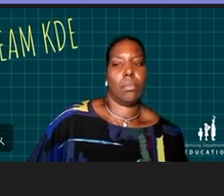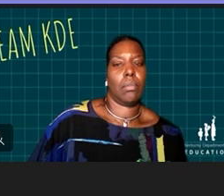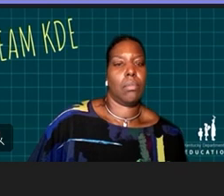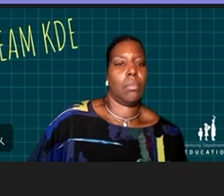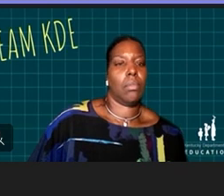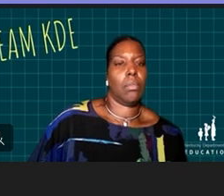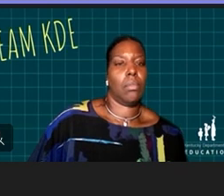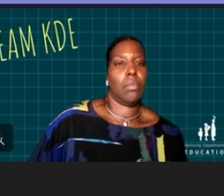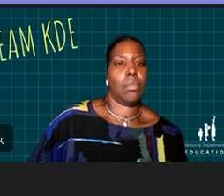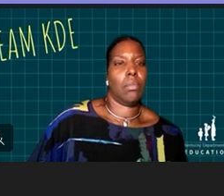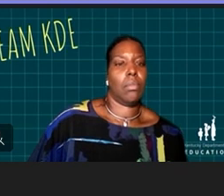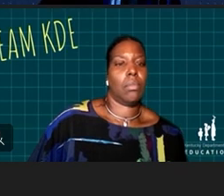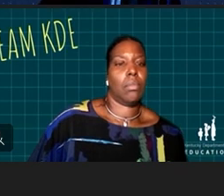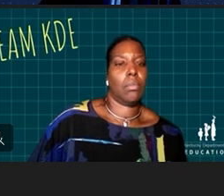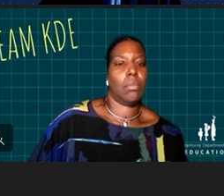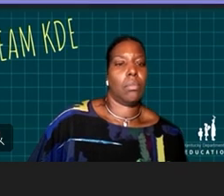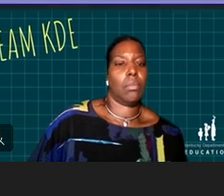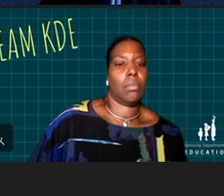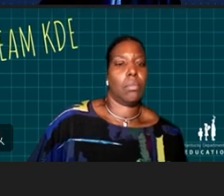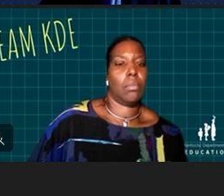those funds are requested.